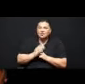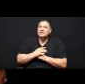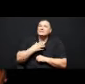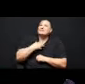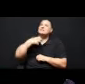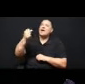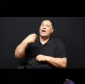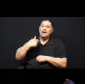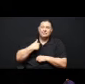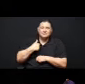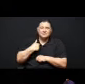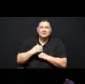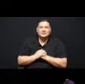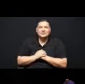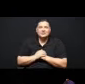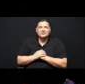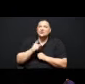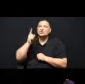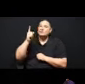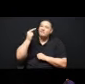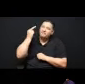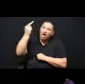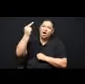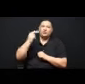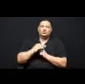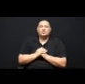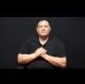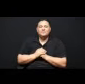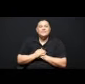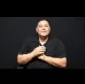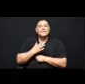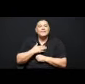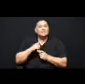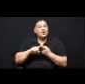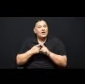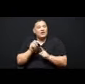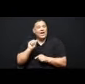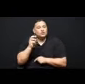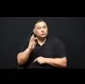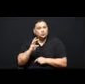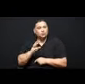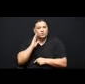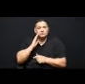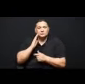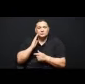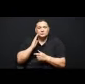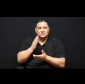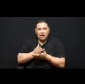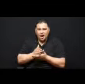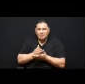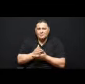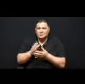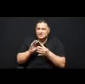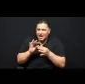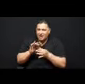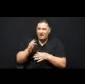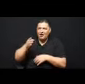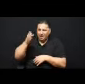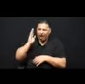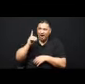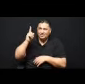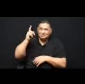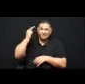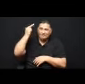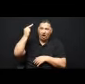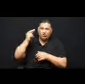fucker. My friend Andrew would stop, would say, hey man, God is a fucker sometimes, but you can't talk with